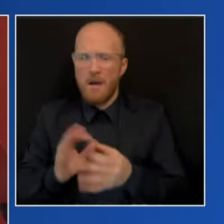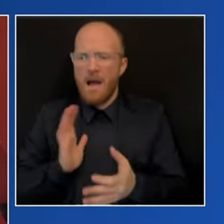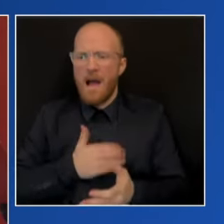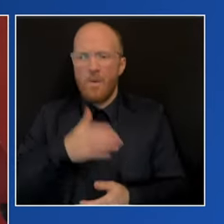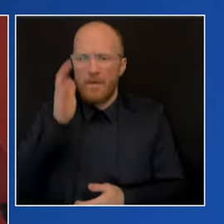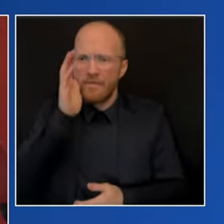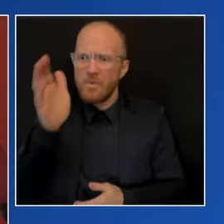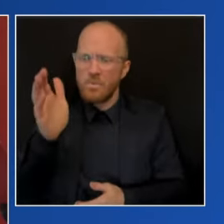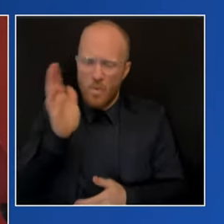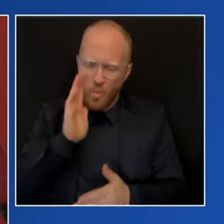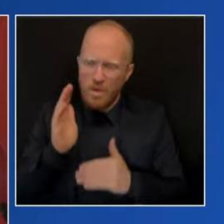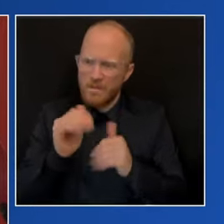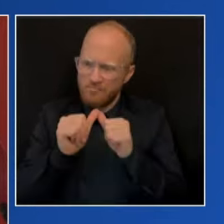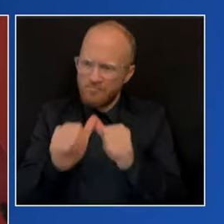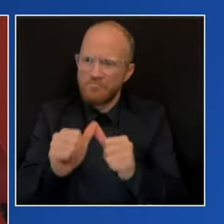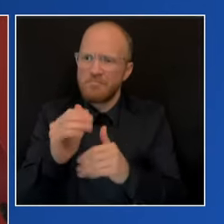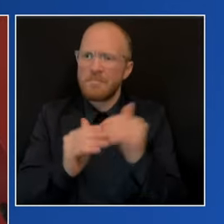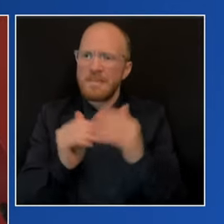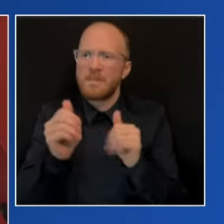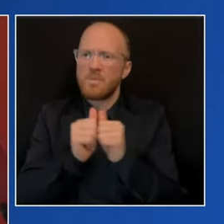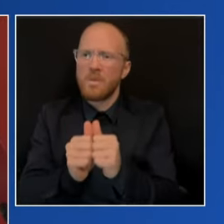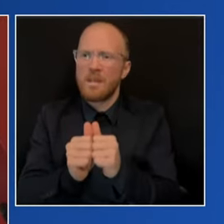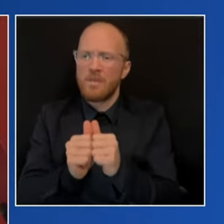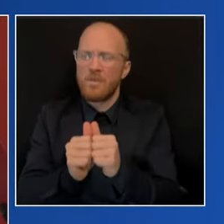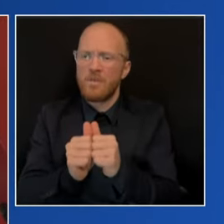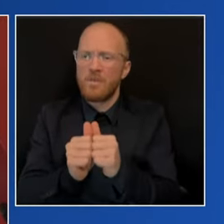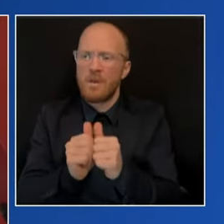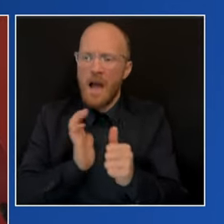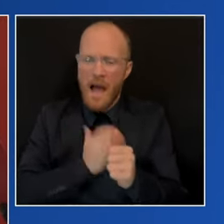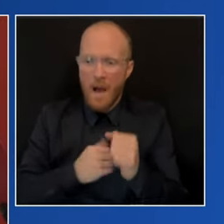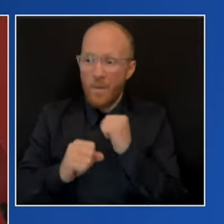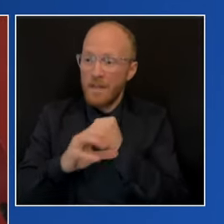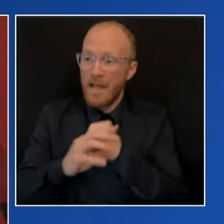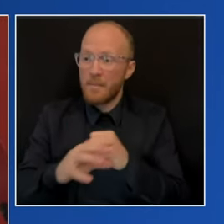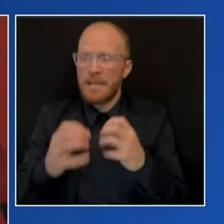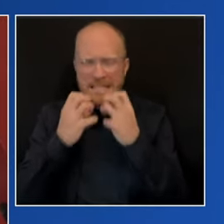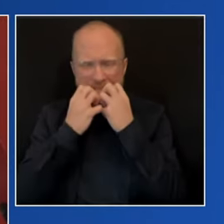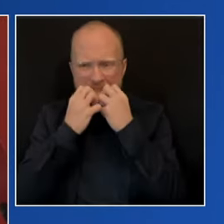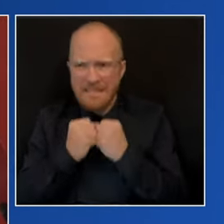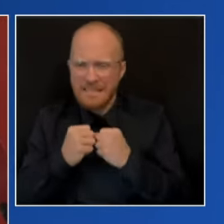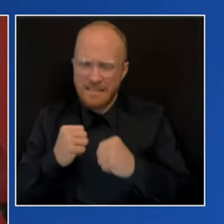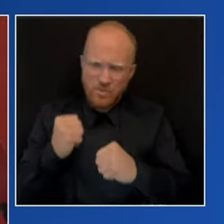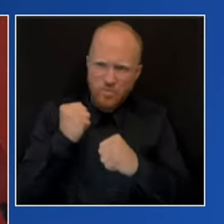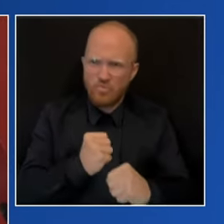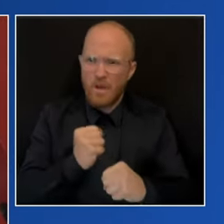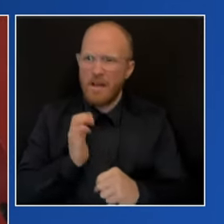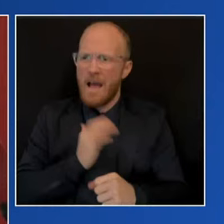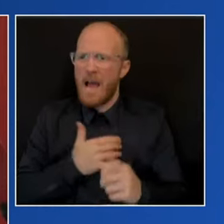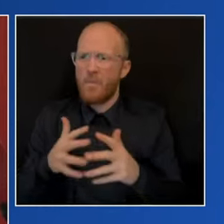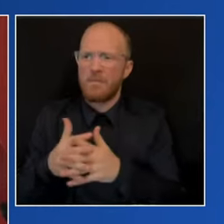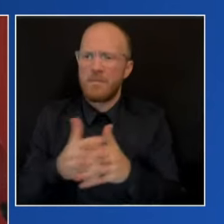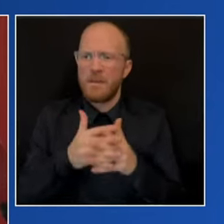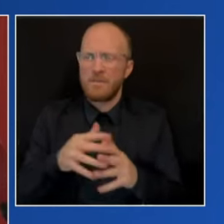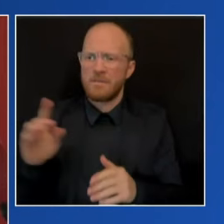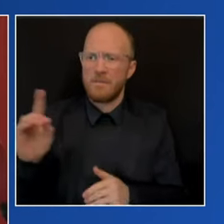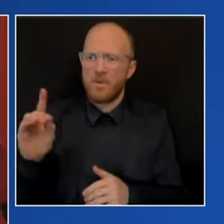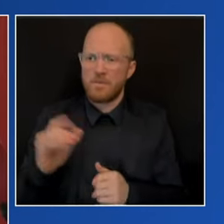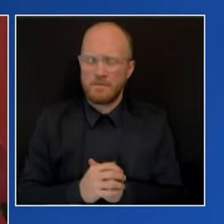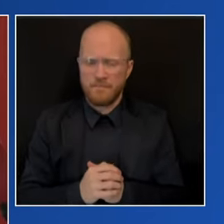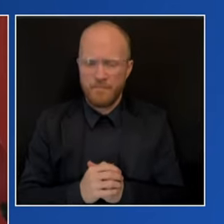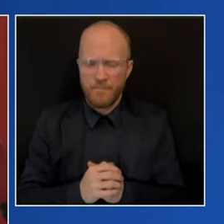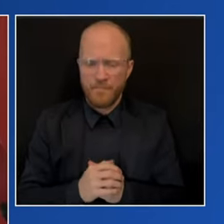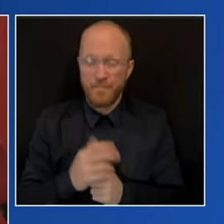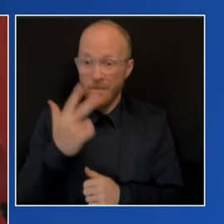together. And our campaign is about preserving and strengthening our American democracy. 3 years ago